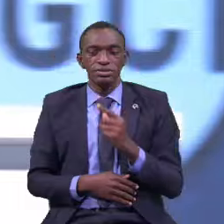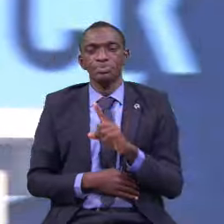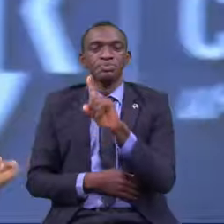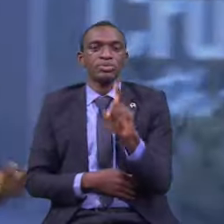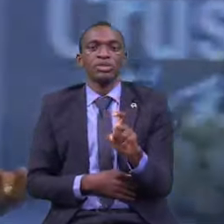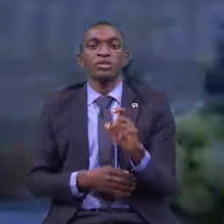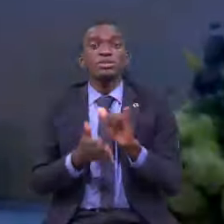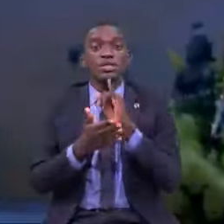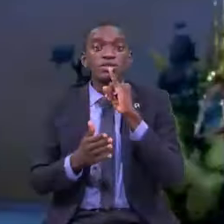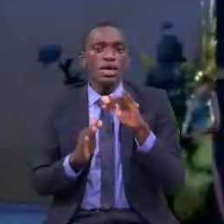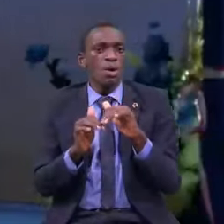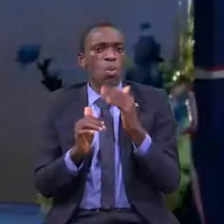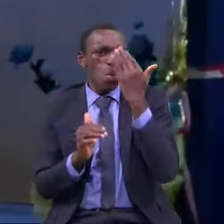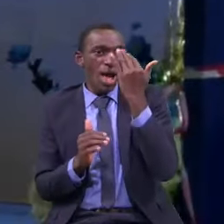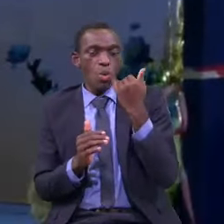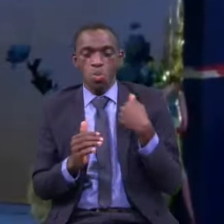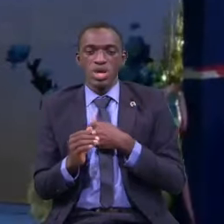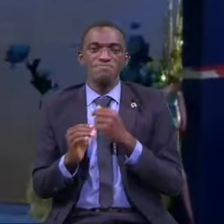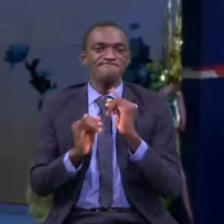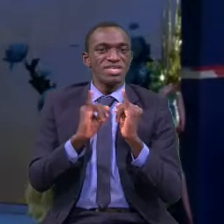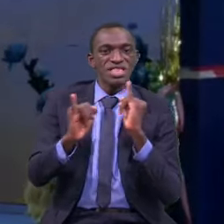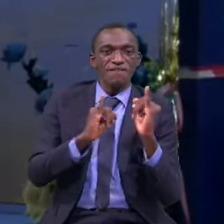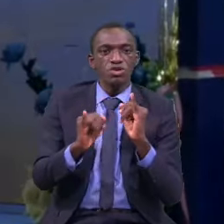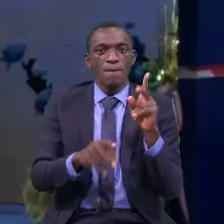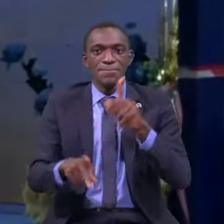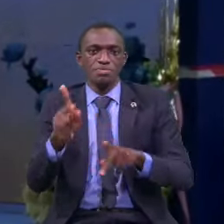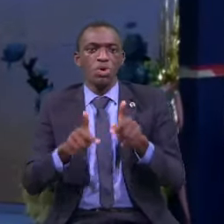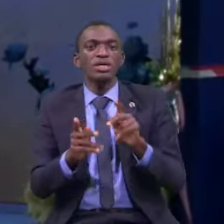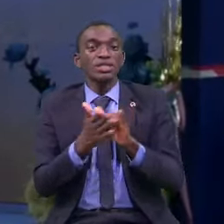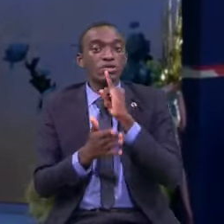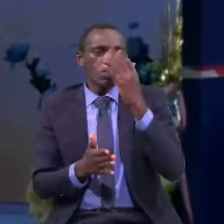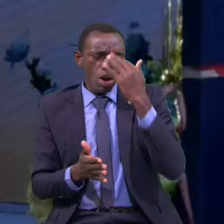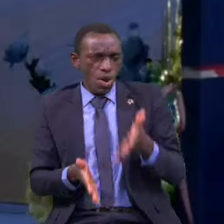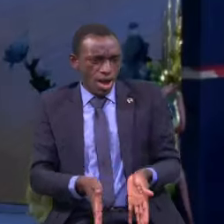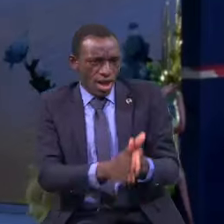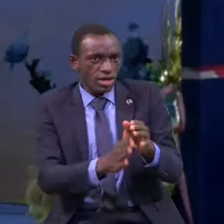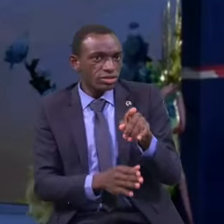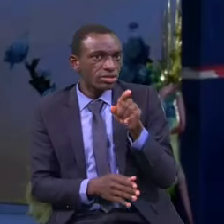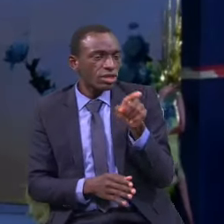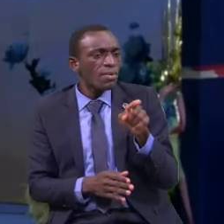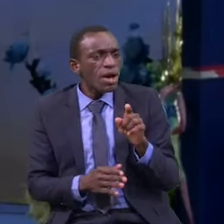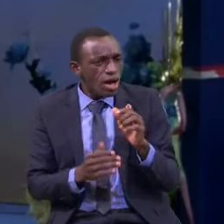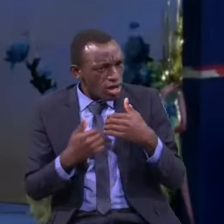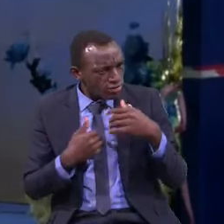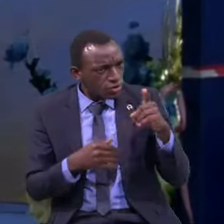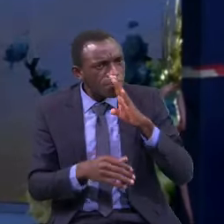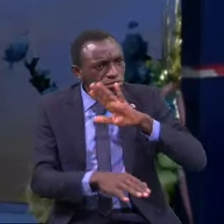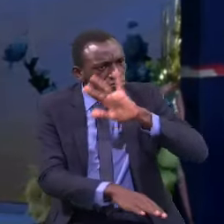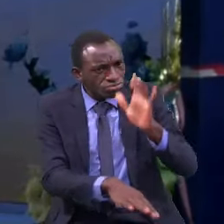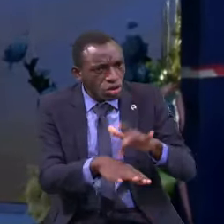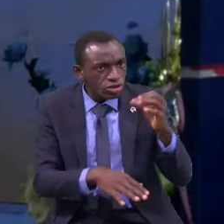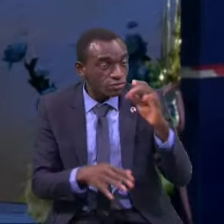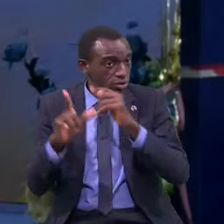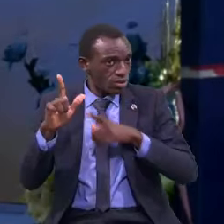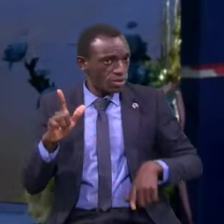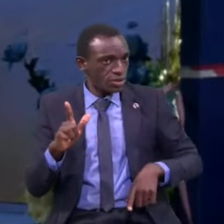interview people. That's why we ask them, have you got a touch of the Lord? Okay, tell